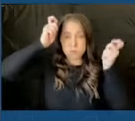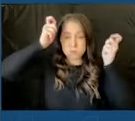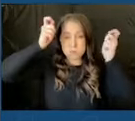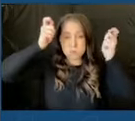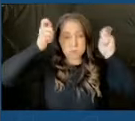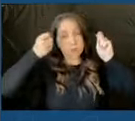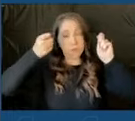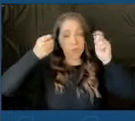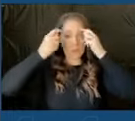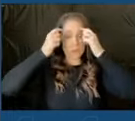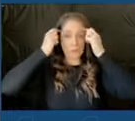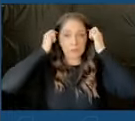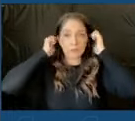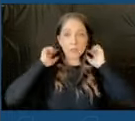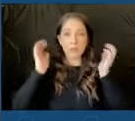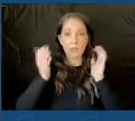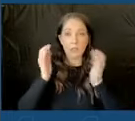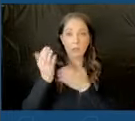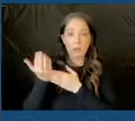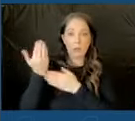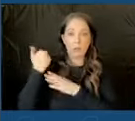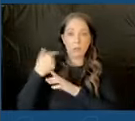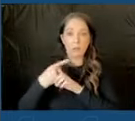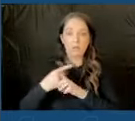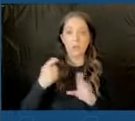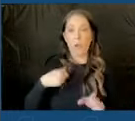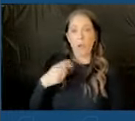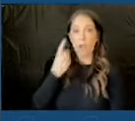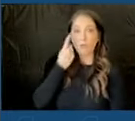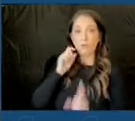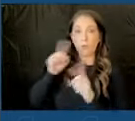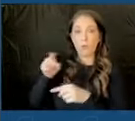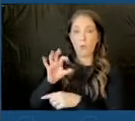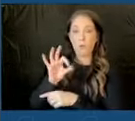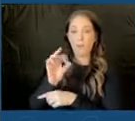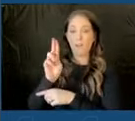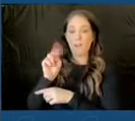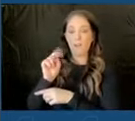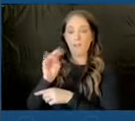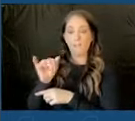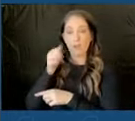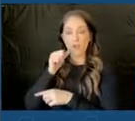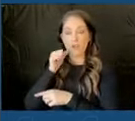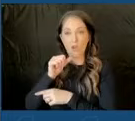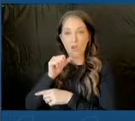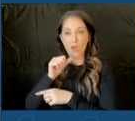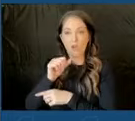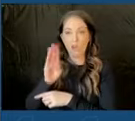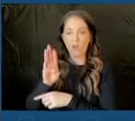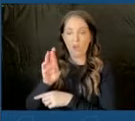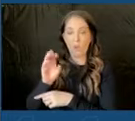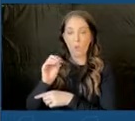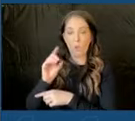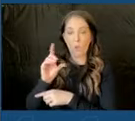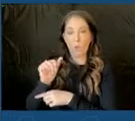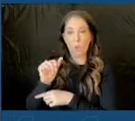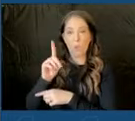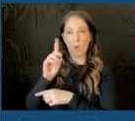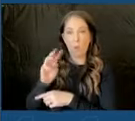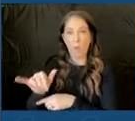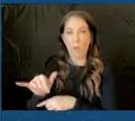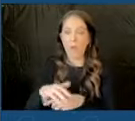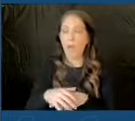night. Funny Girl is outstanding. I encourage everybody to see it. It's extraordinary to see the crowds, the people coming. The only